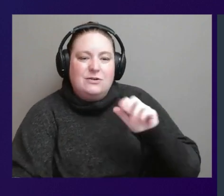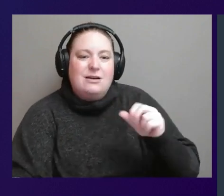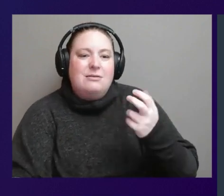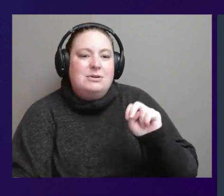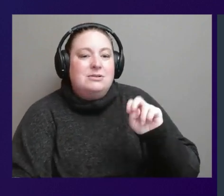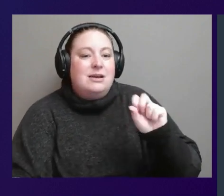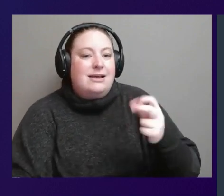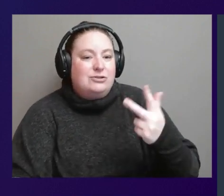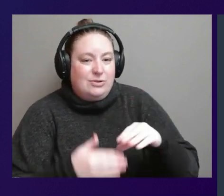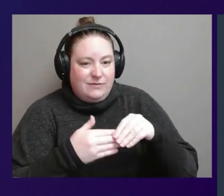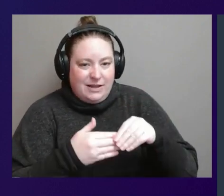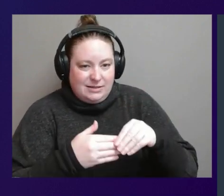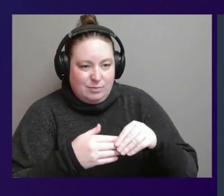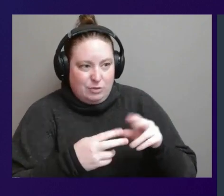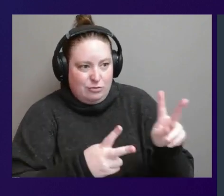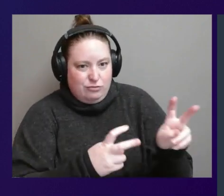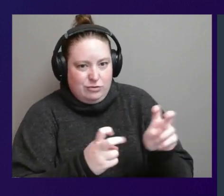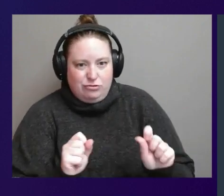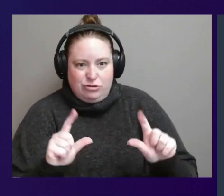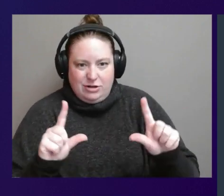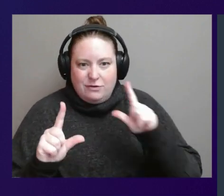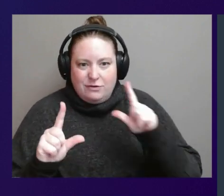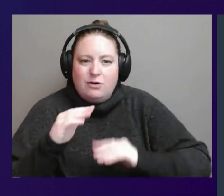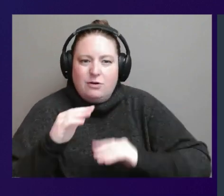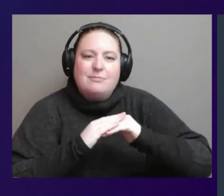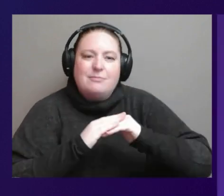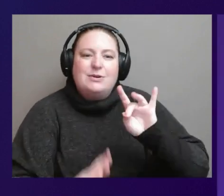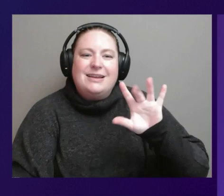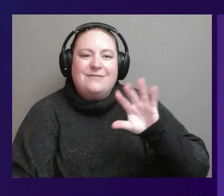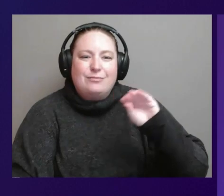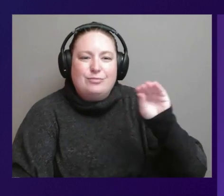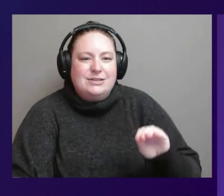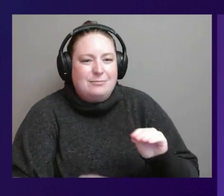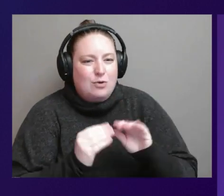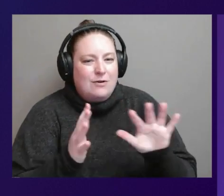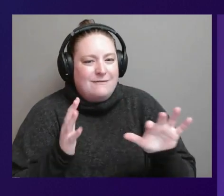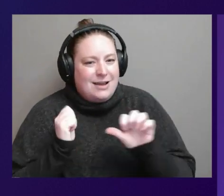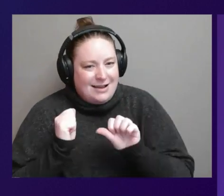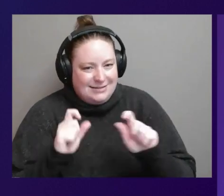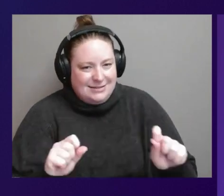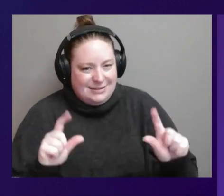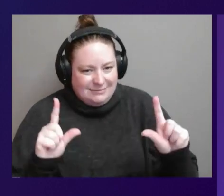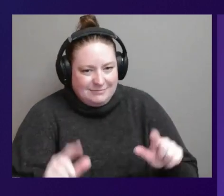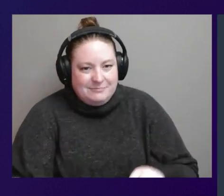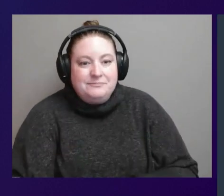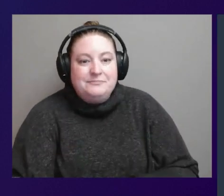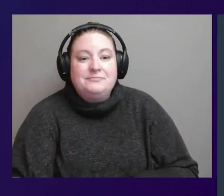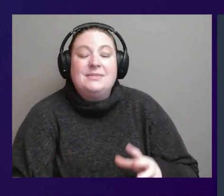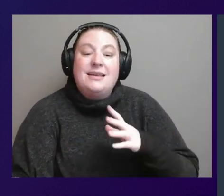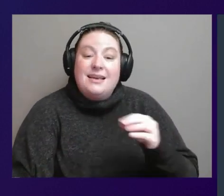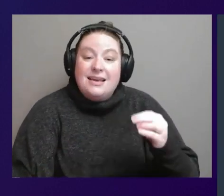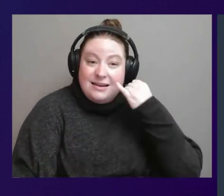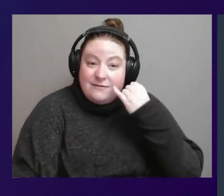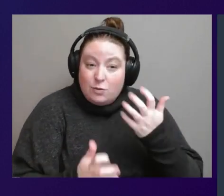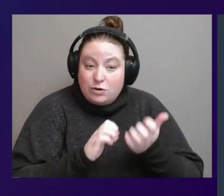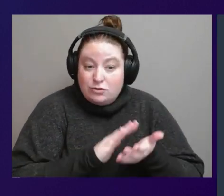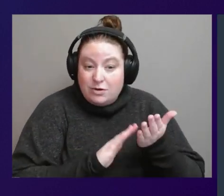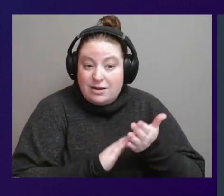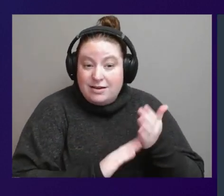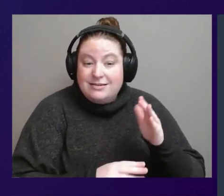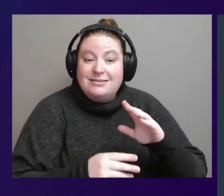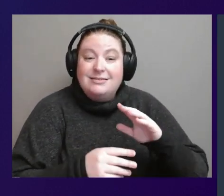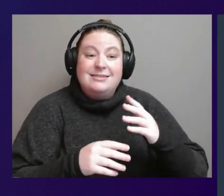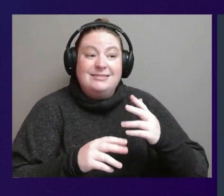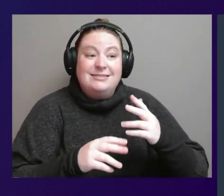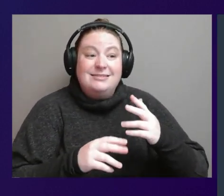Flexible Retrieval to get up to 85% faster restores. And finally, if you would like to run analytics on objects restored from Glacier,